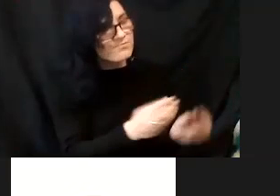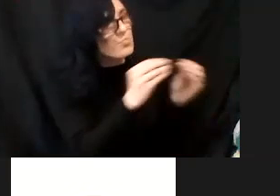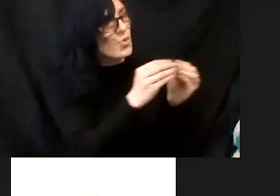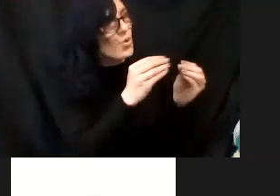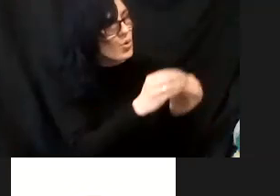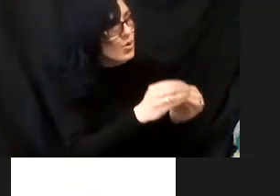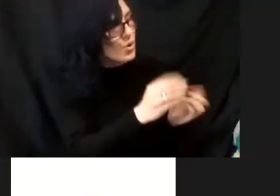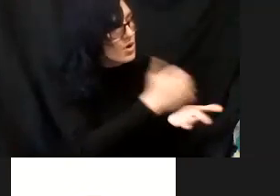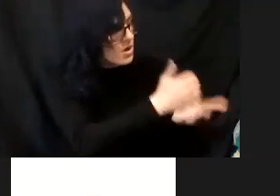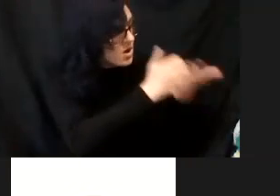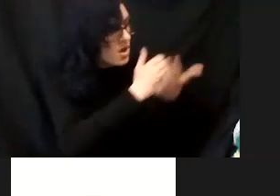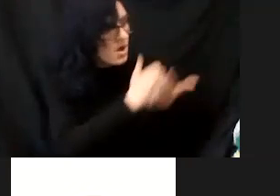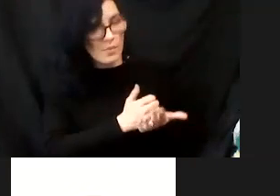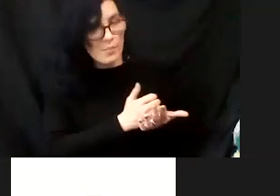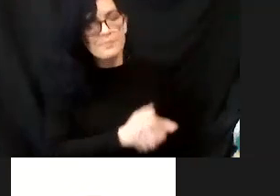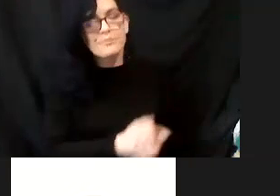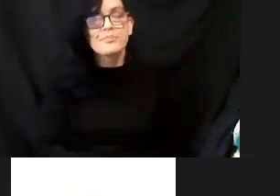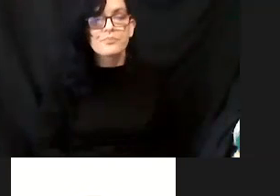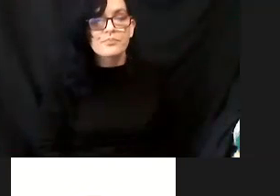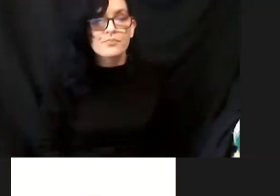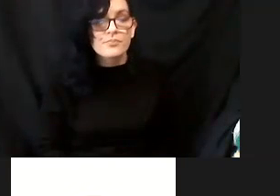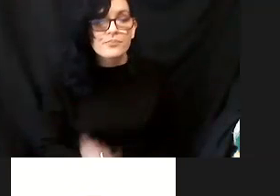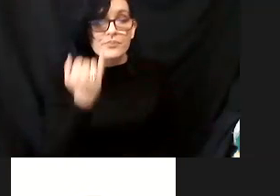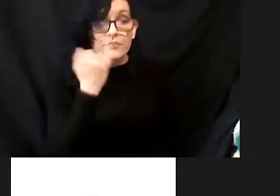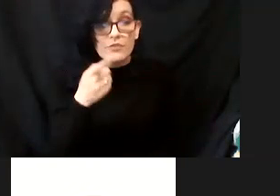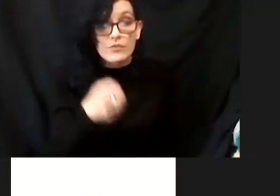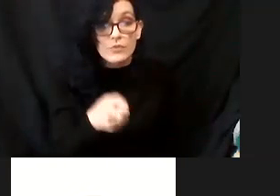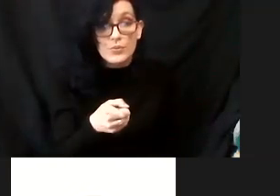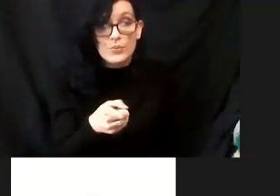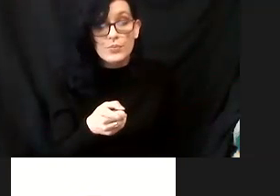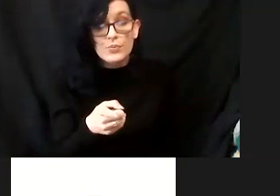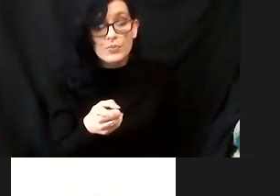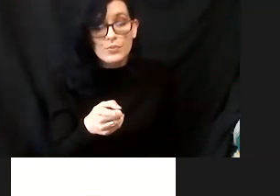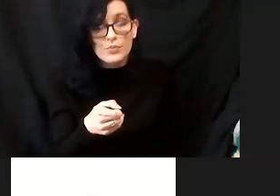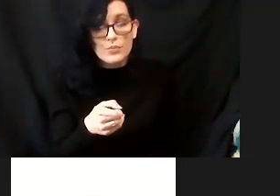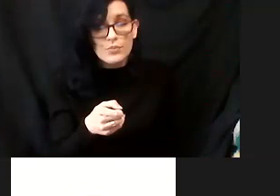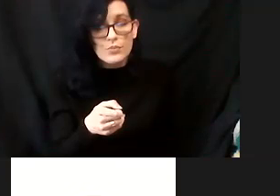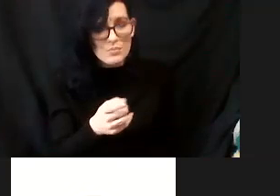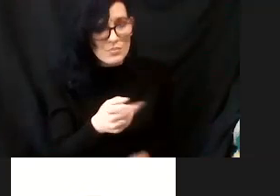rule. But if you took out a loan before